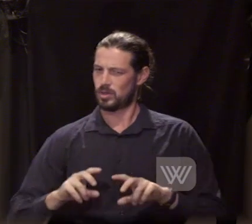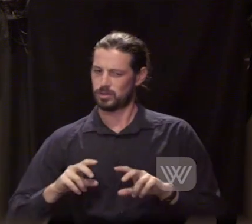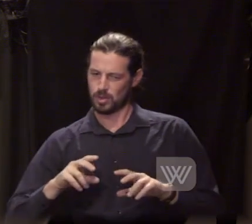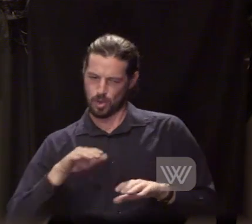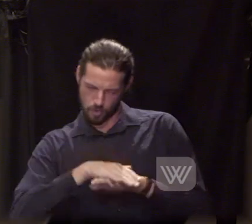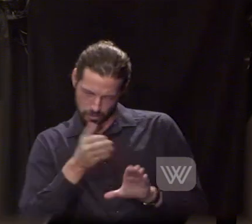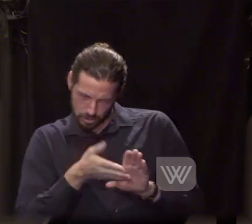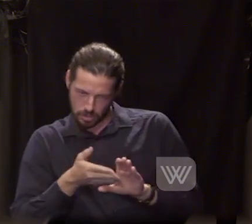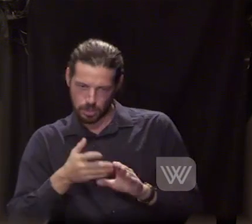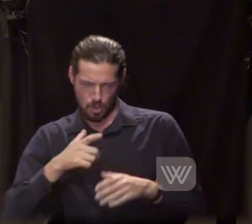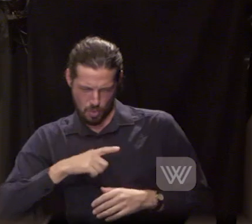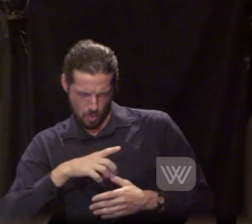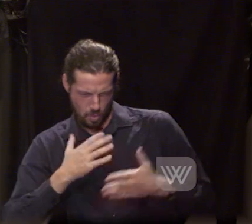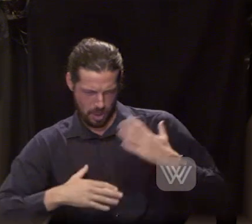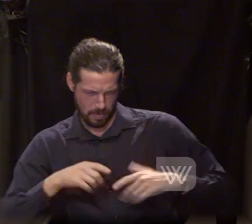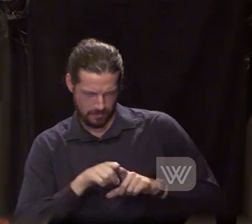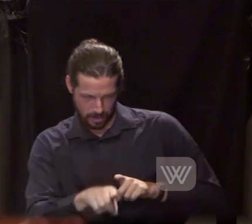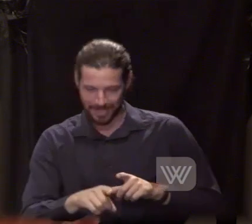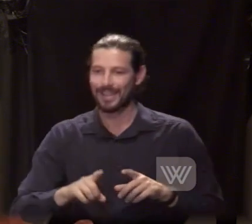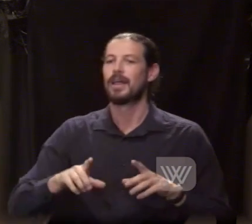that to the human condition, which is a really